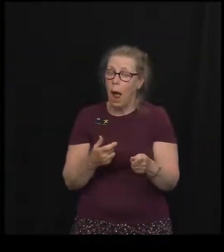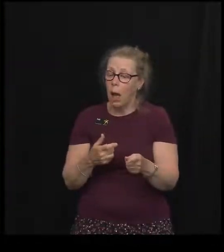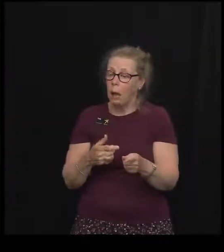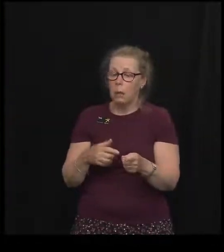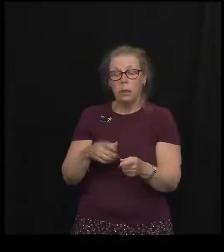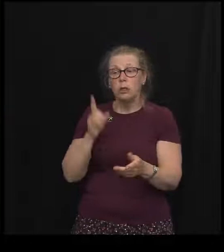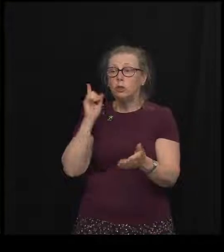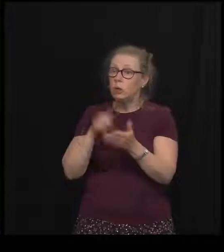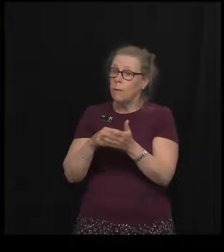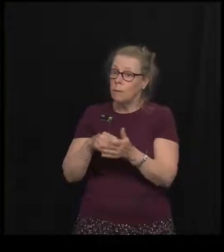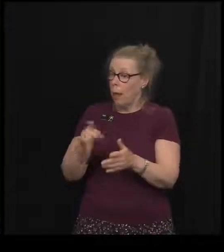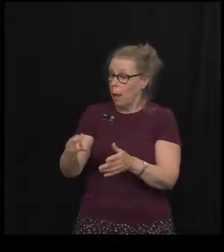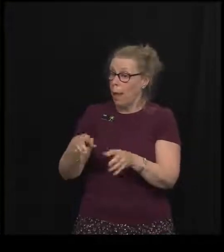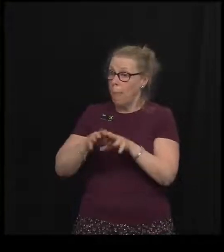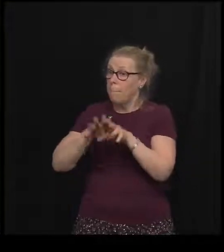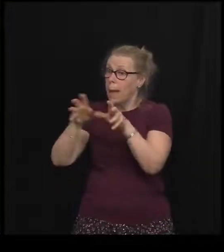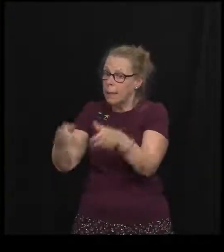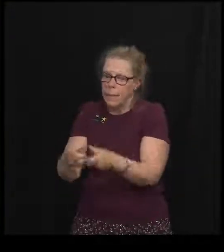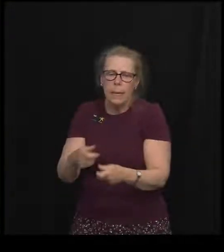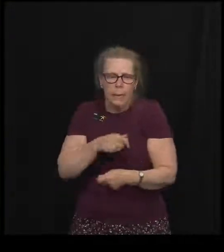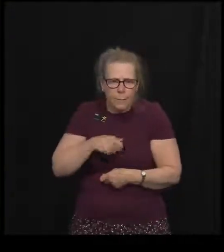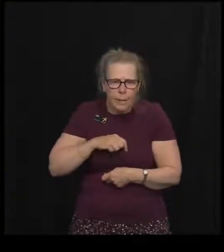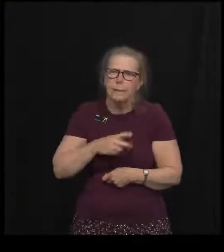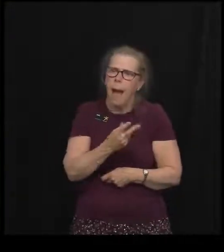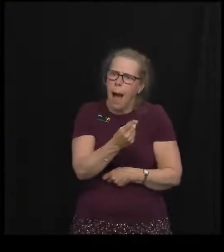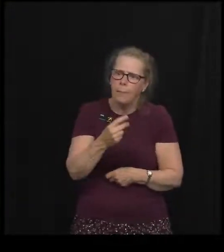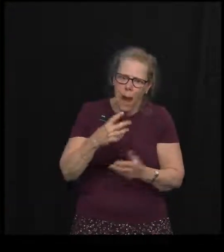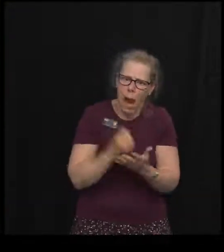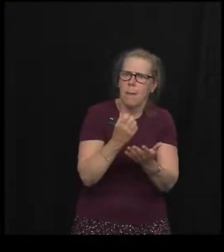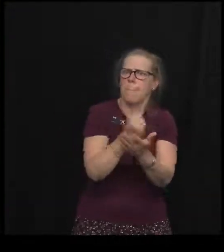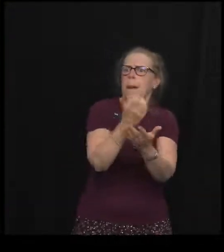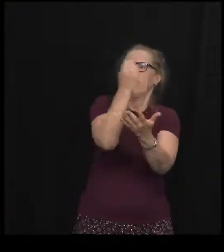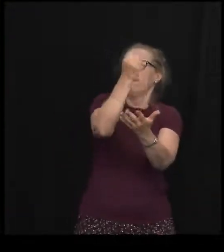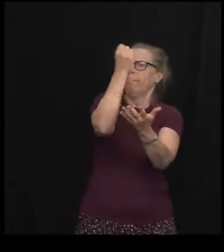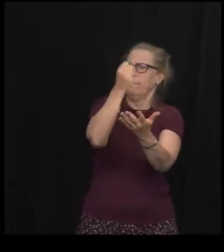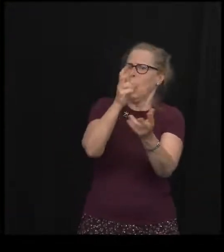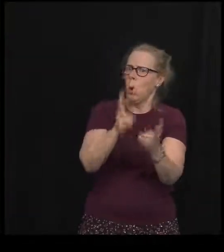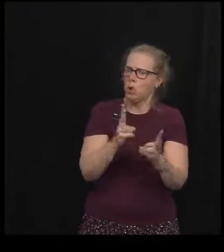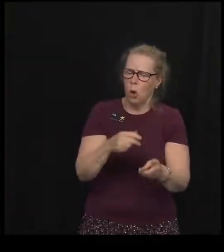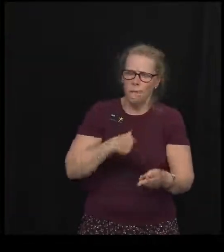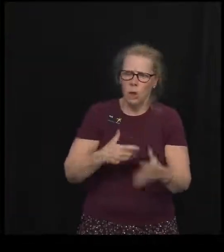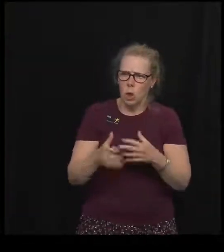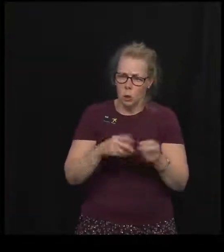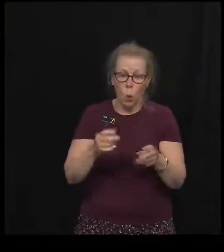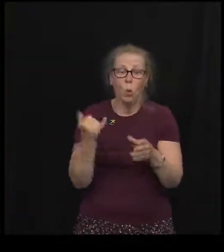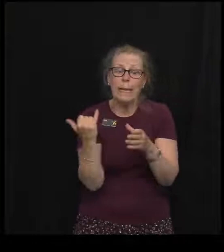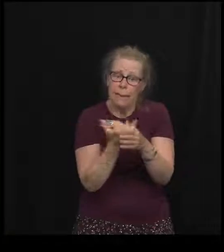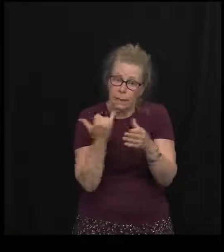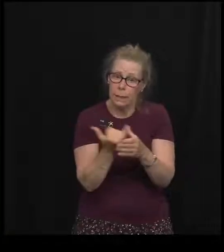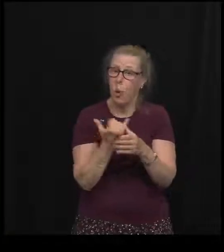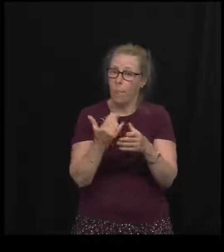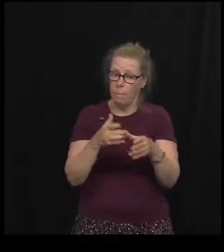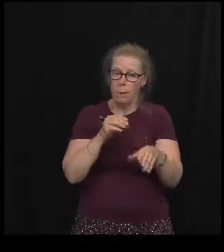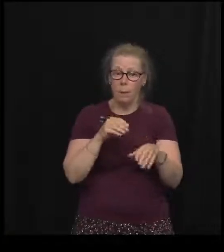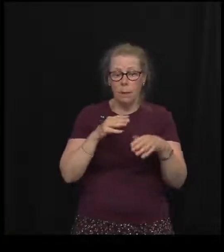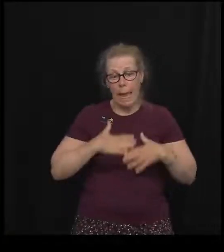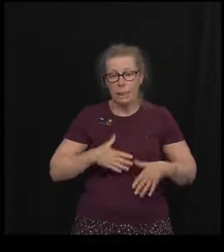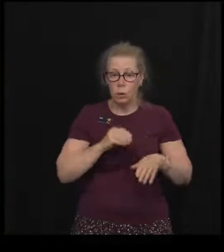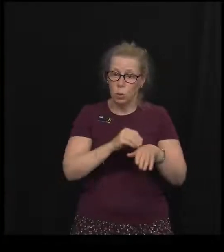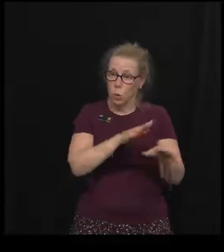all kinds of other great benefits by investing in that, including, of course, in health systems. And there's lots of